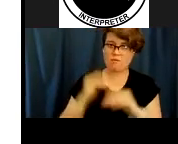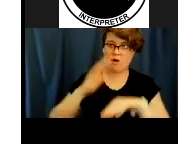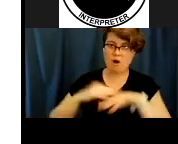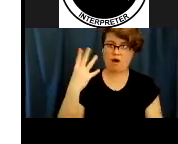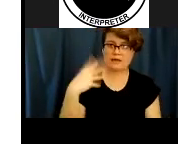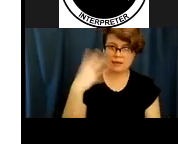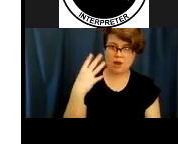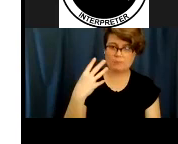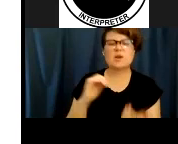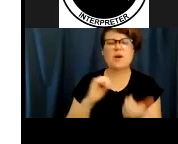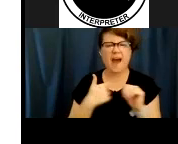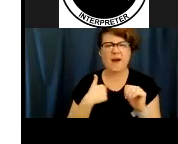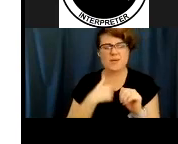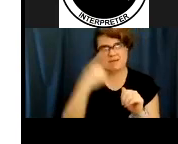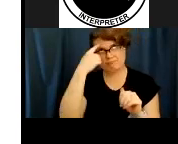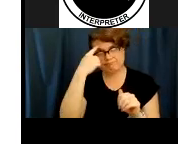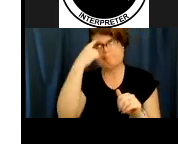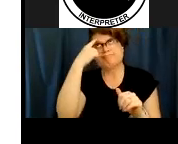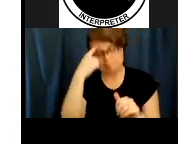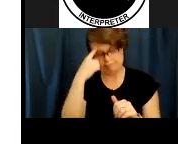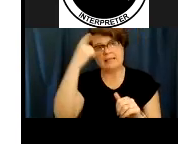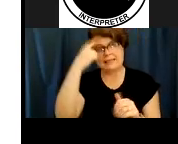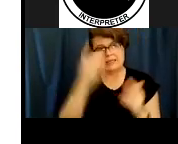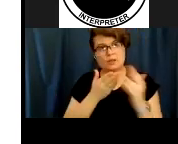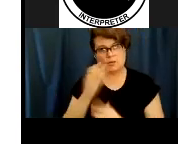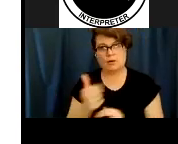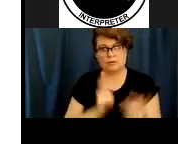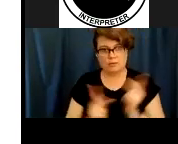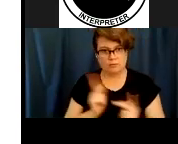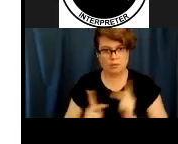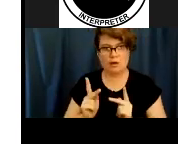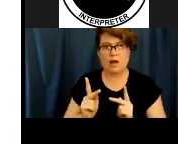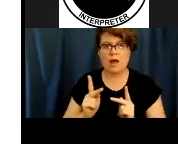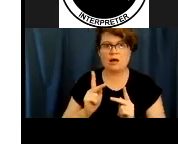we being mindful of encouraging communication in the chat,